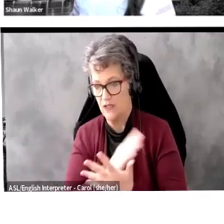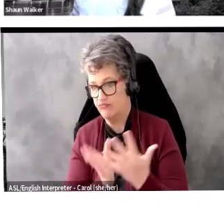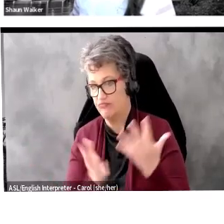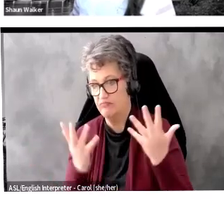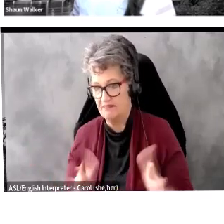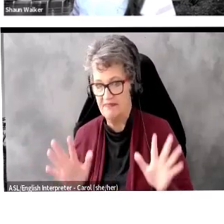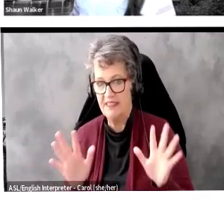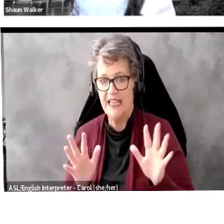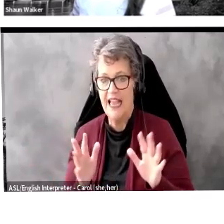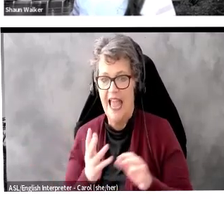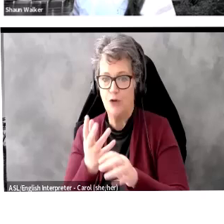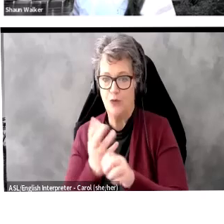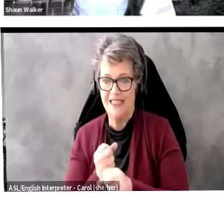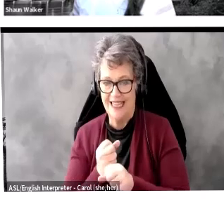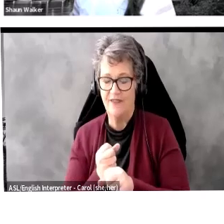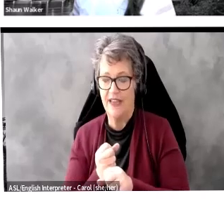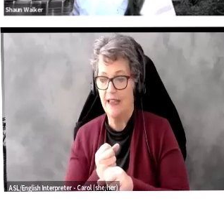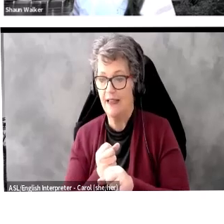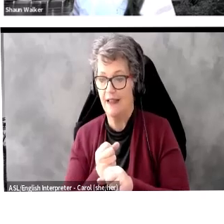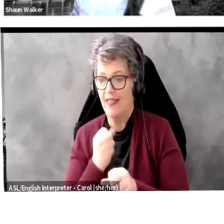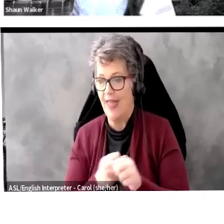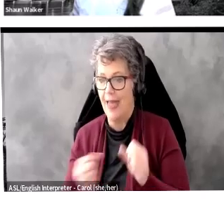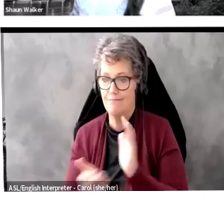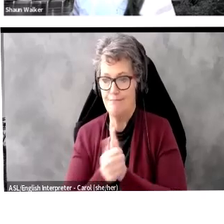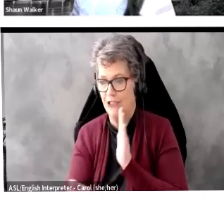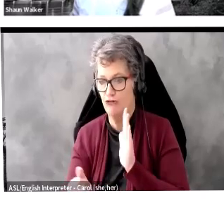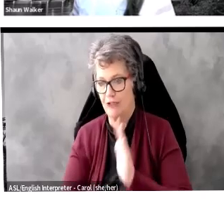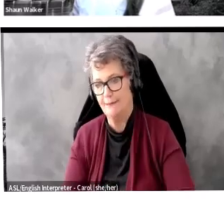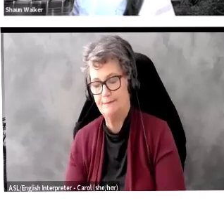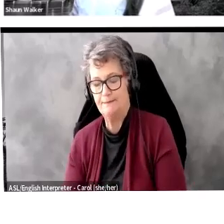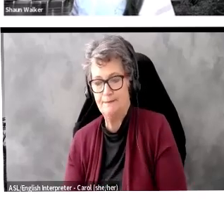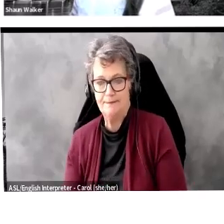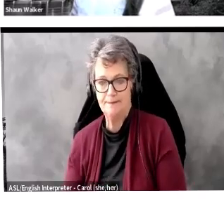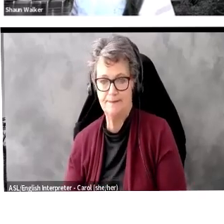and securing that pathway mastery.